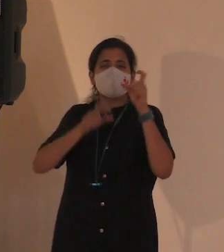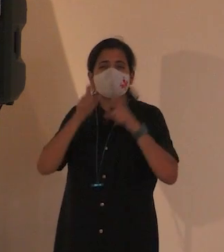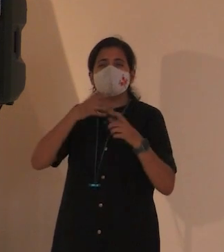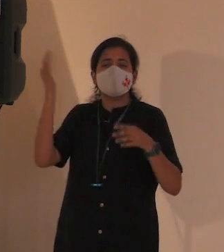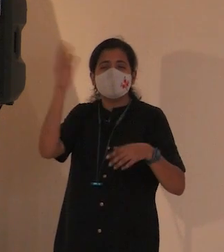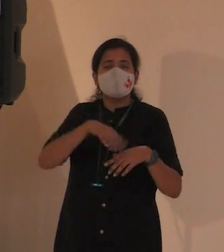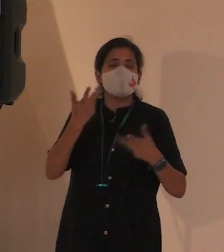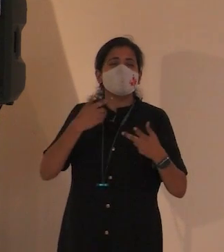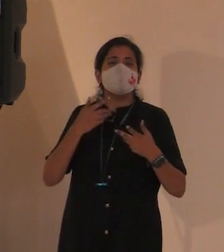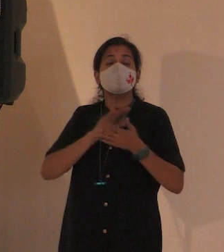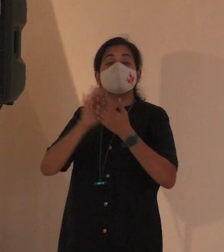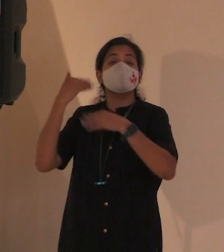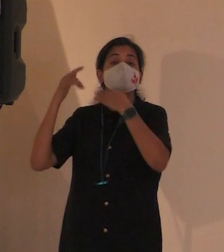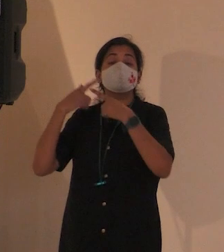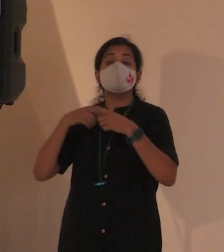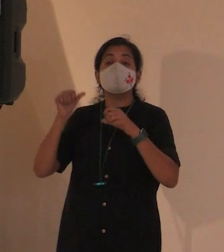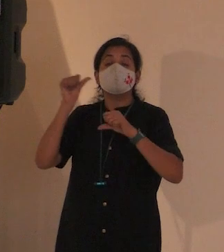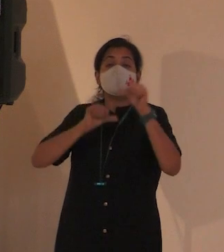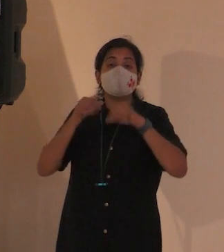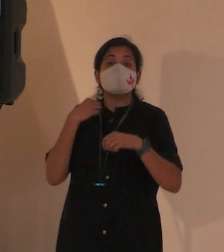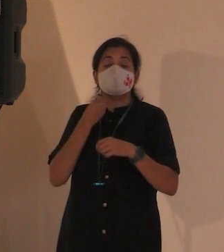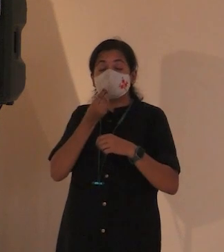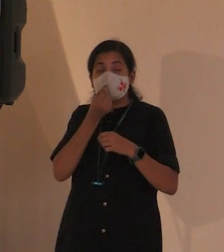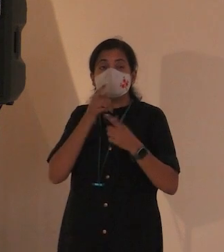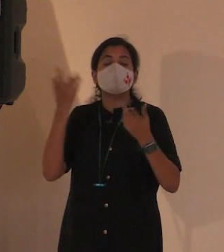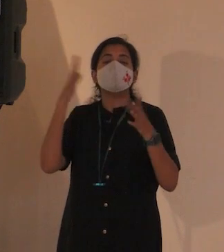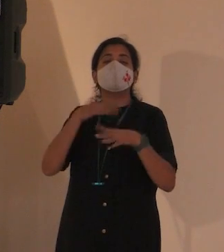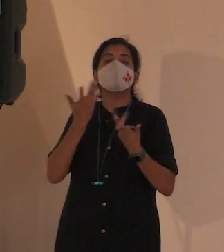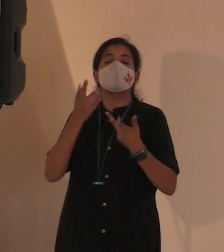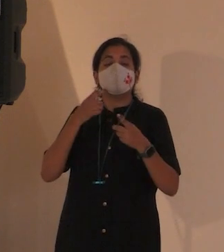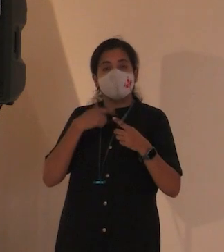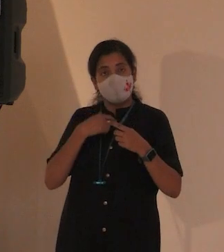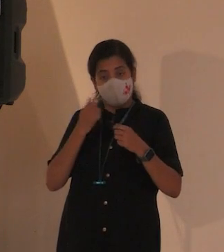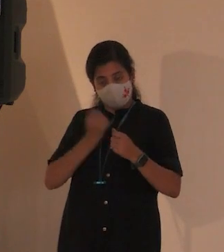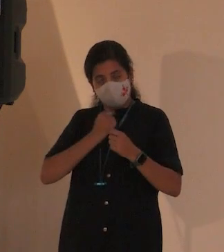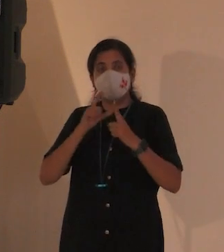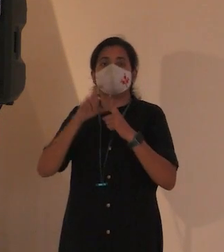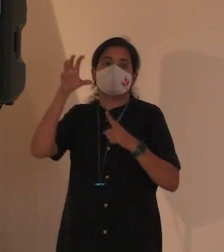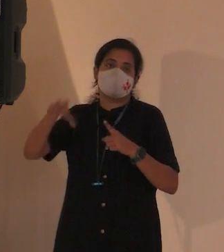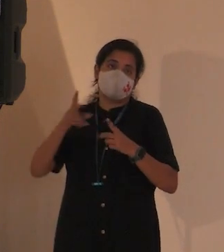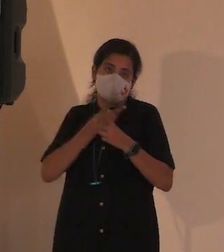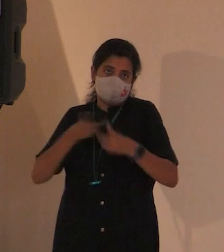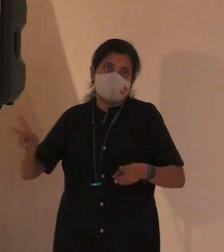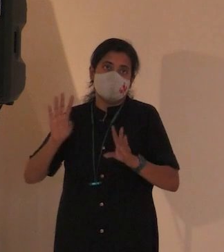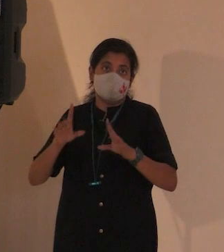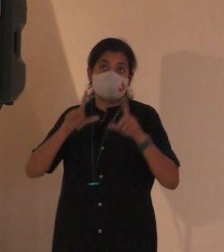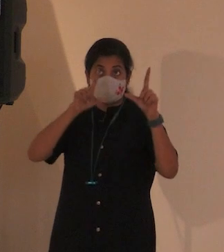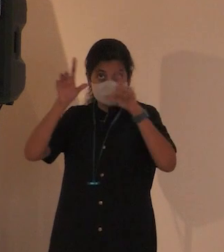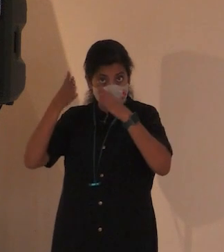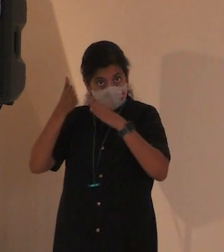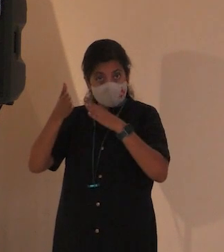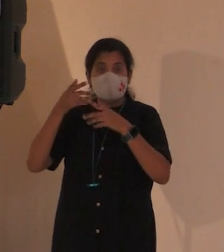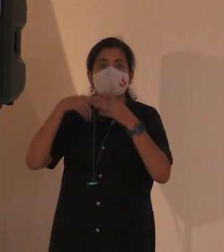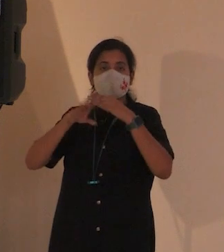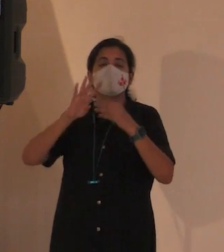are in history of medicine? Basically, we are a part of a larger institution. We are a department. A museum as such was